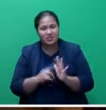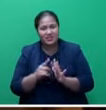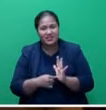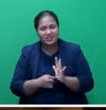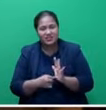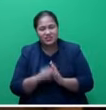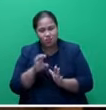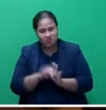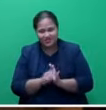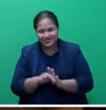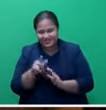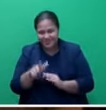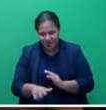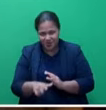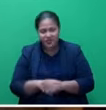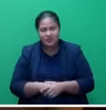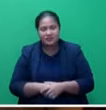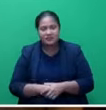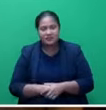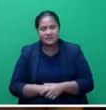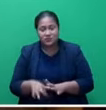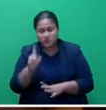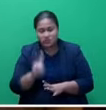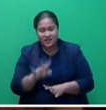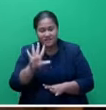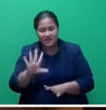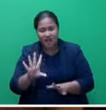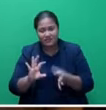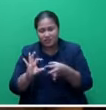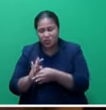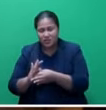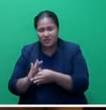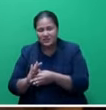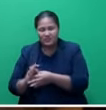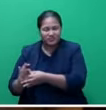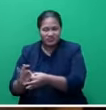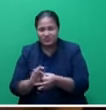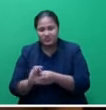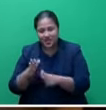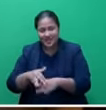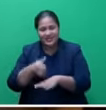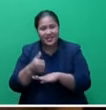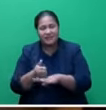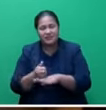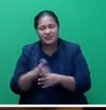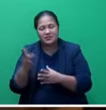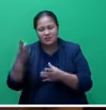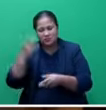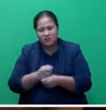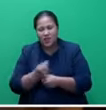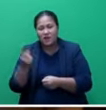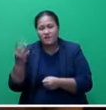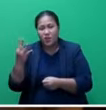lowered. To date, 5 joint ventures have been established that produce a total of 12,900